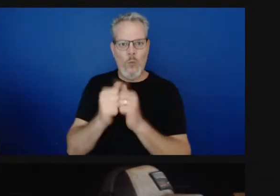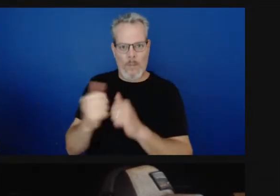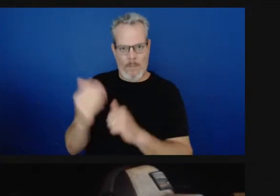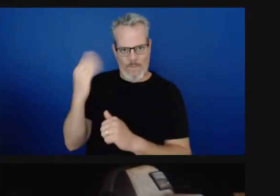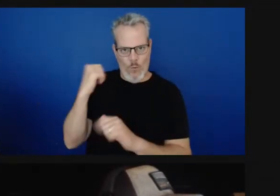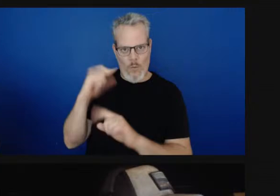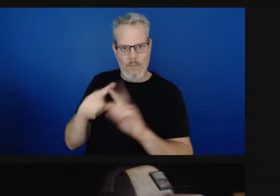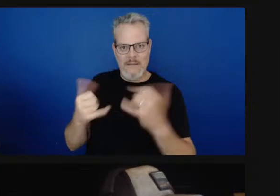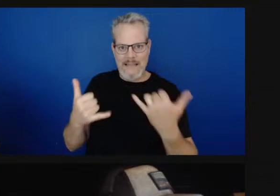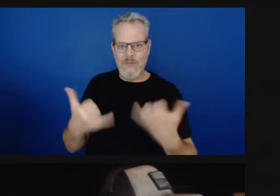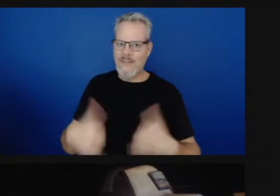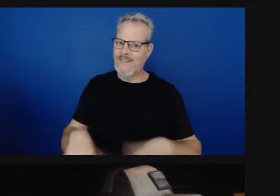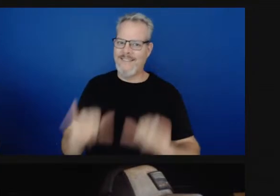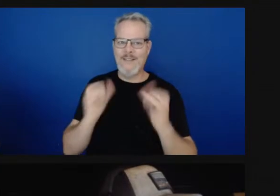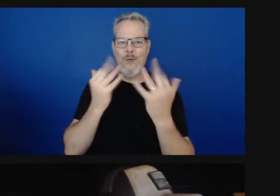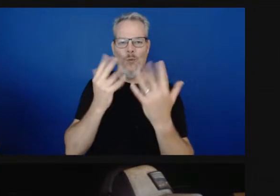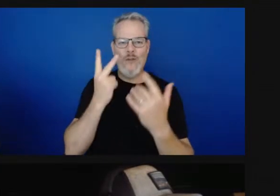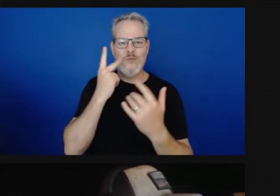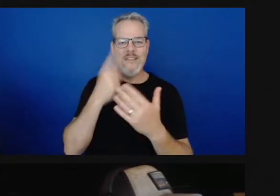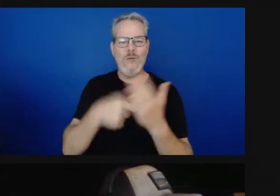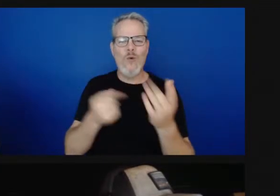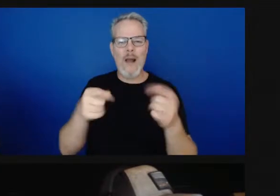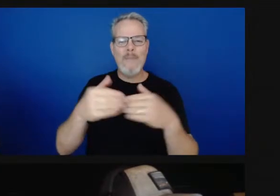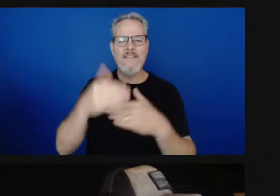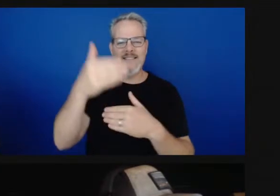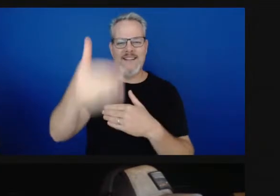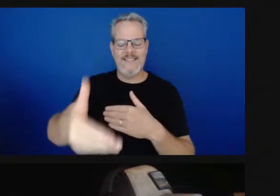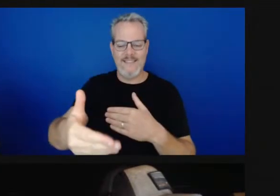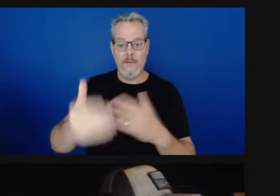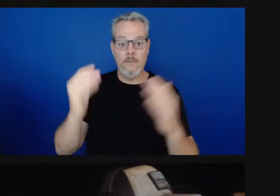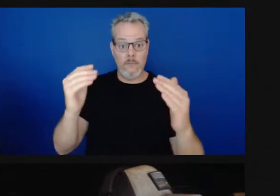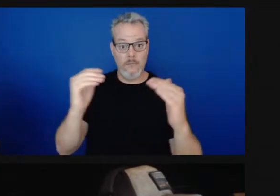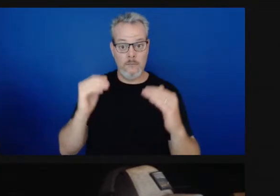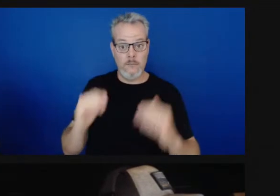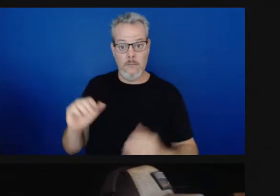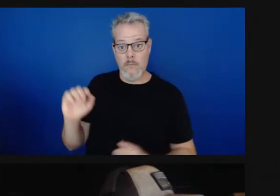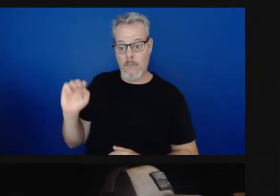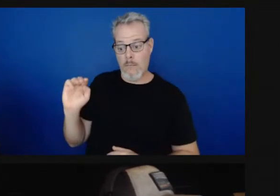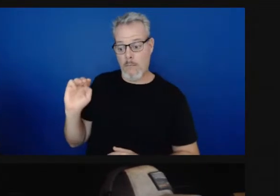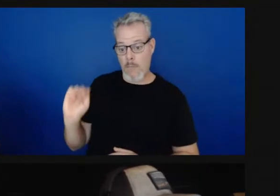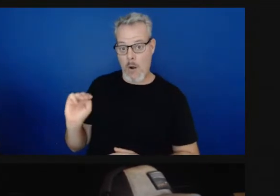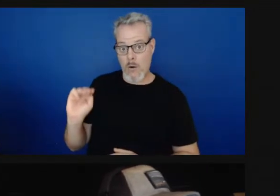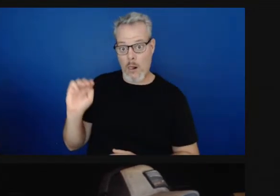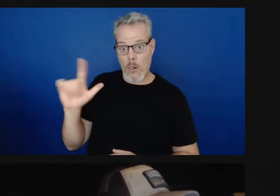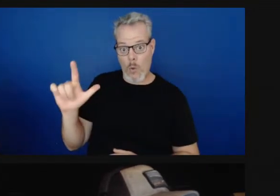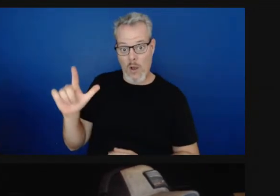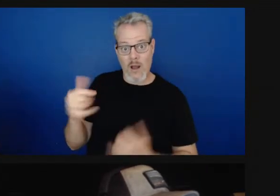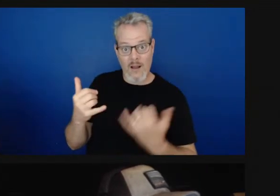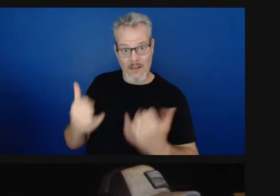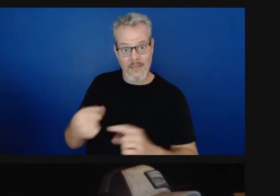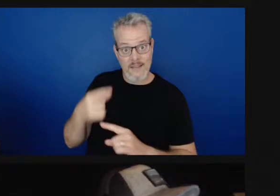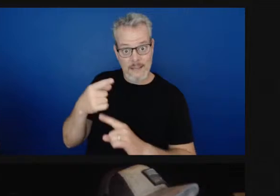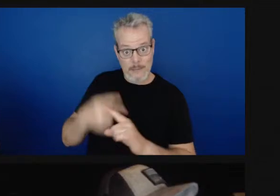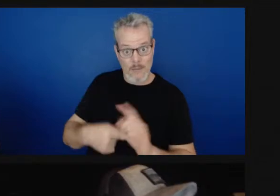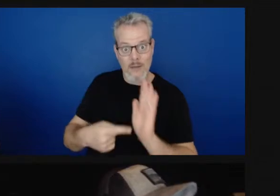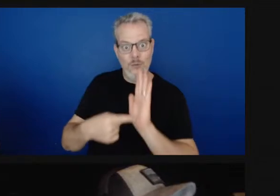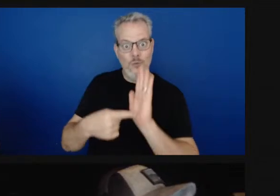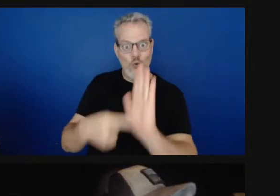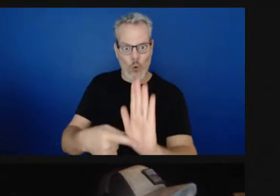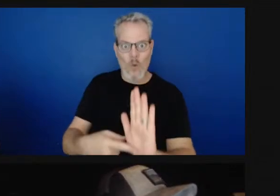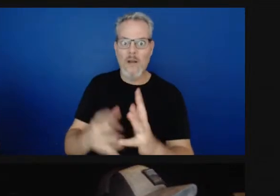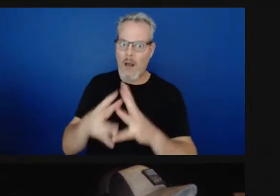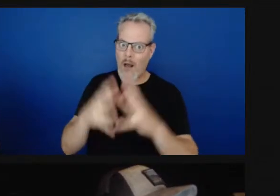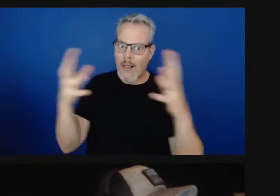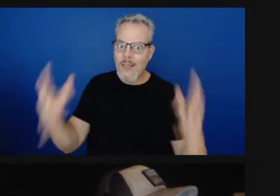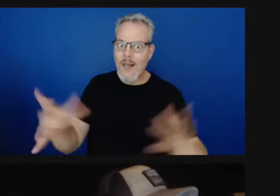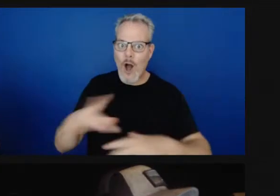next. To wrap it up with Mauna Loa, Mauna Loa this month has shown lots of earthquakes, both